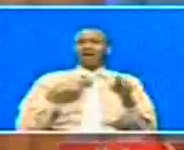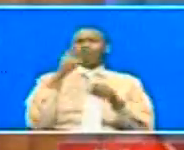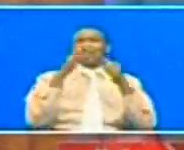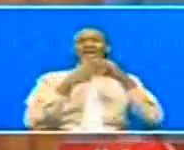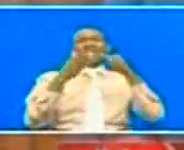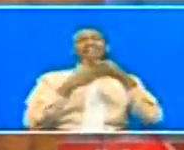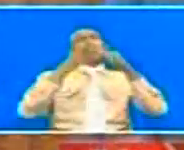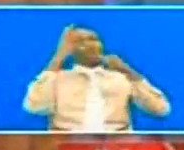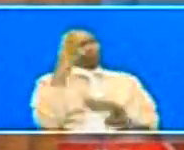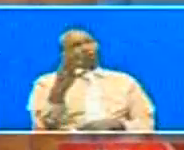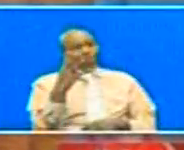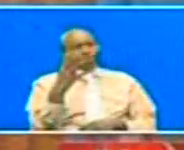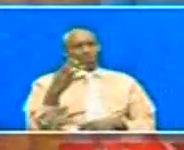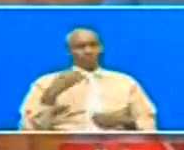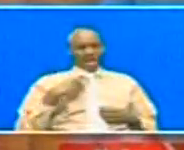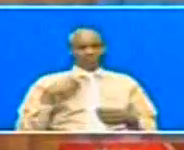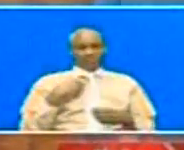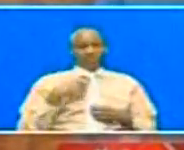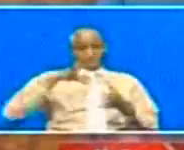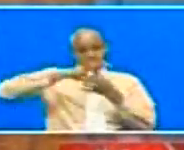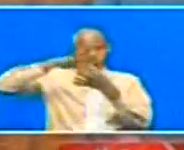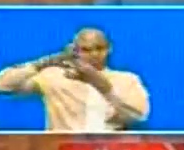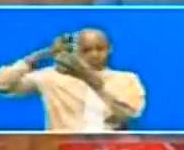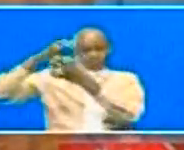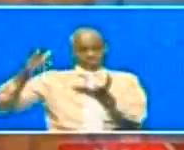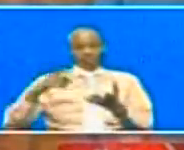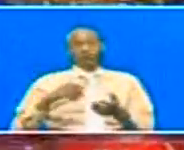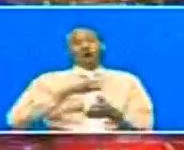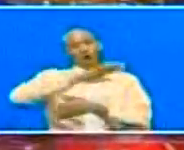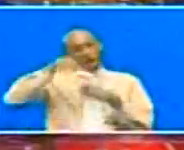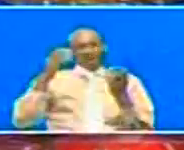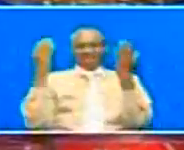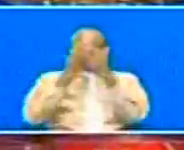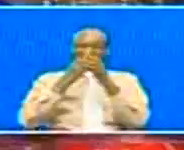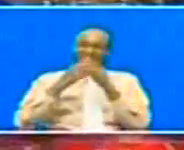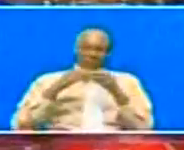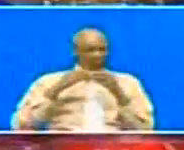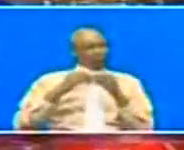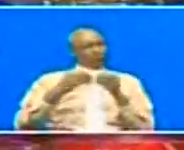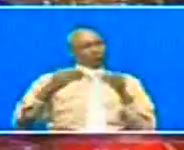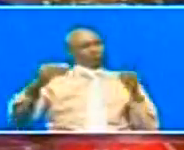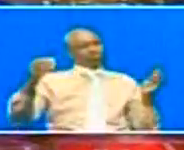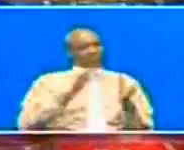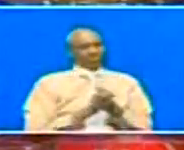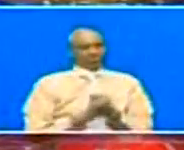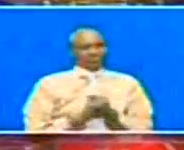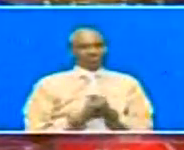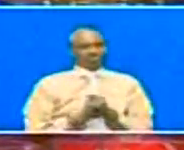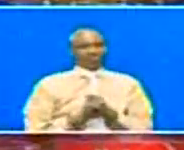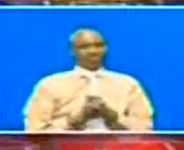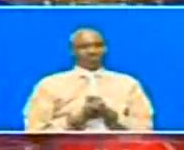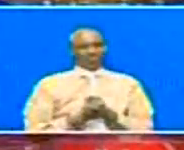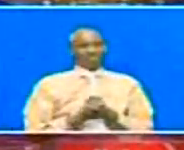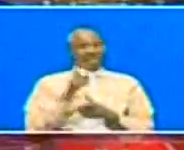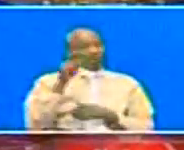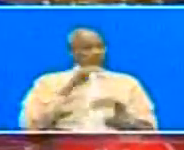Yes. When he was doing All Night Long. All Night Long. Sante Pings, Young. That